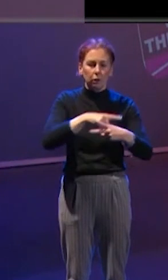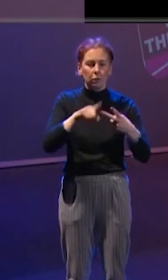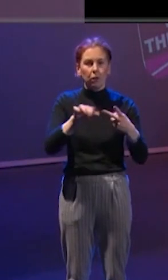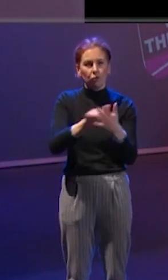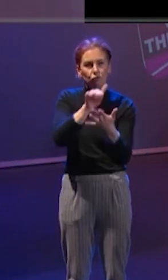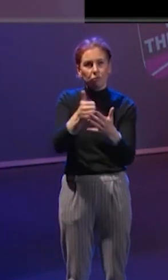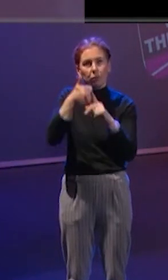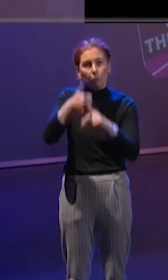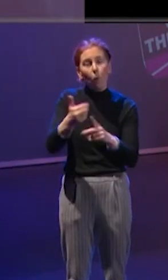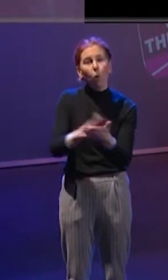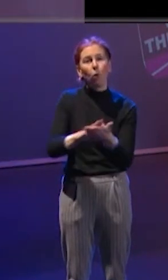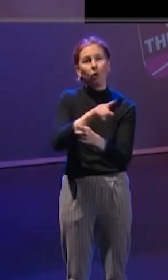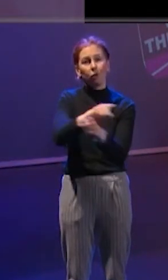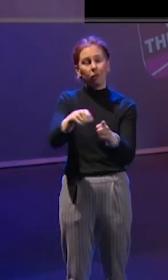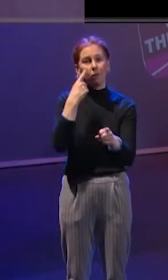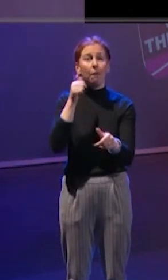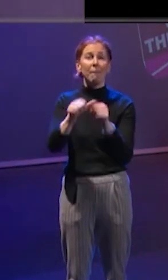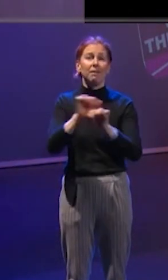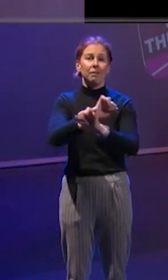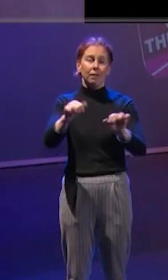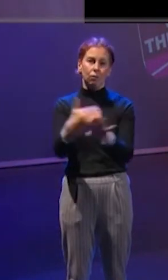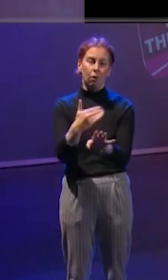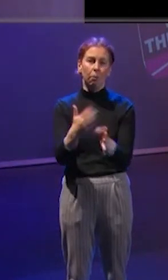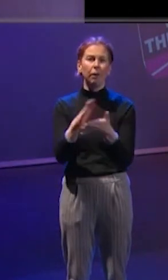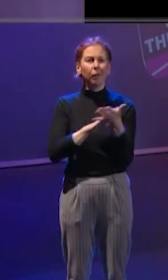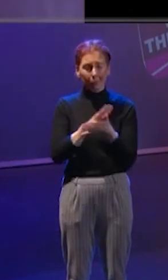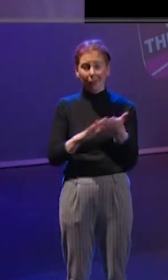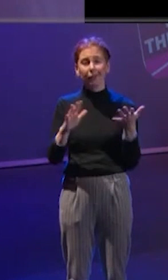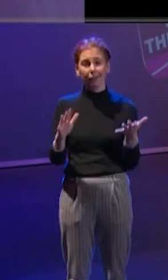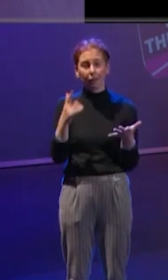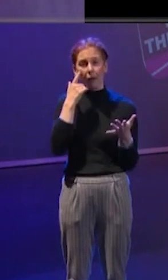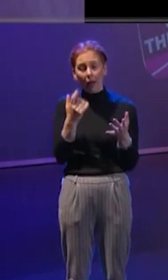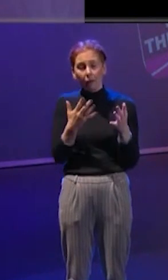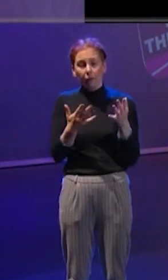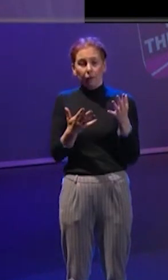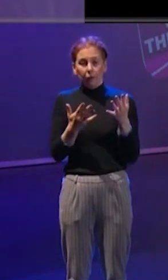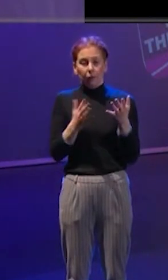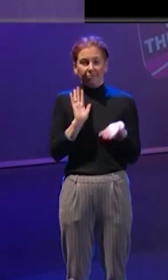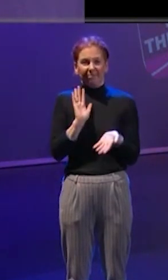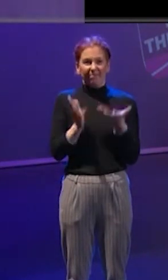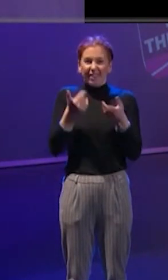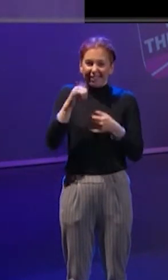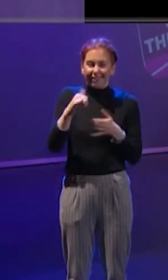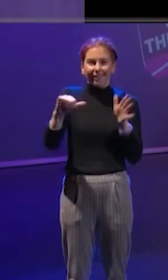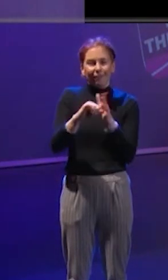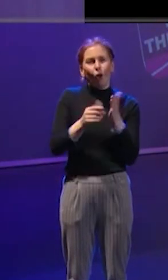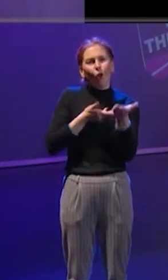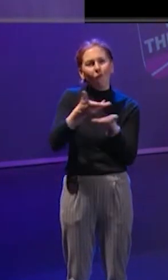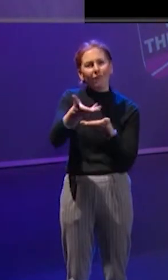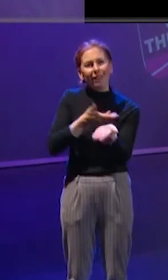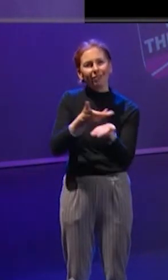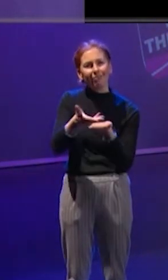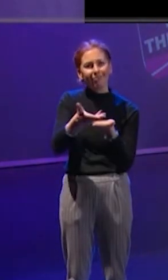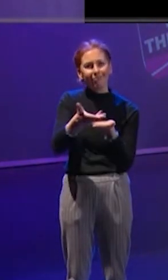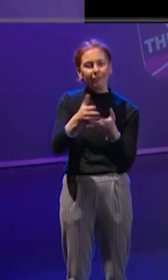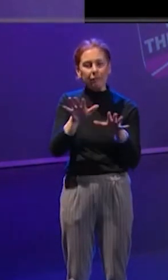it often means that you end up in some difficult scenarios and some really tricky conversations that you have to navigate. And, you know,